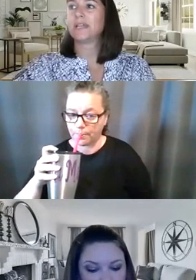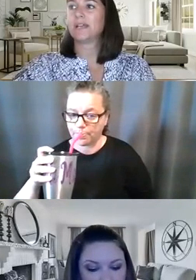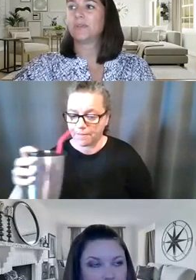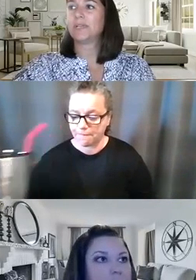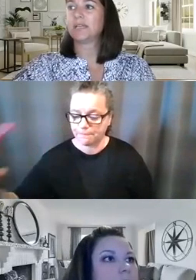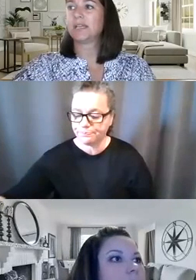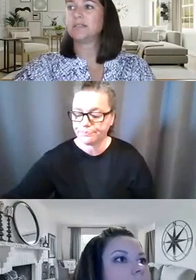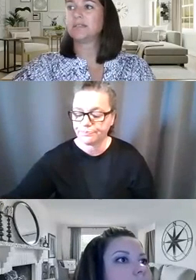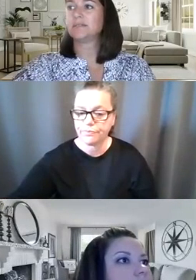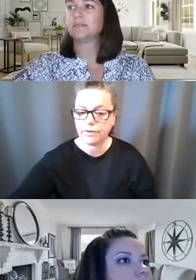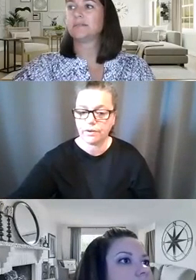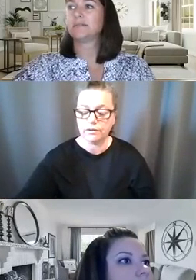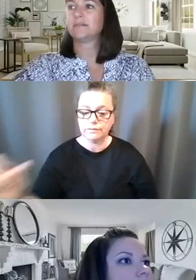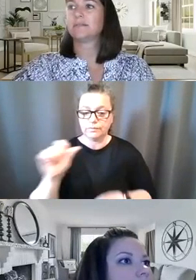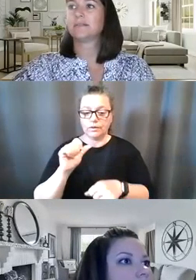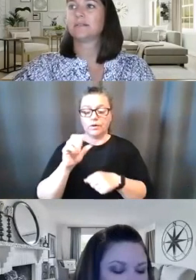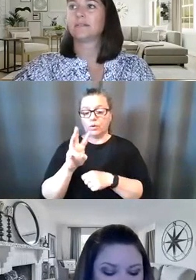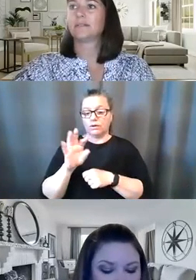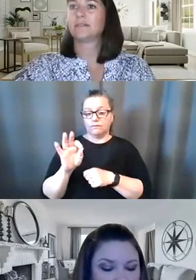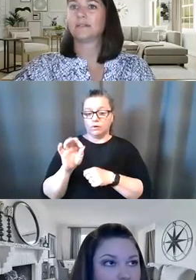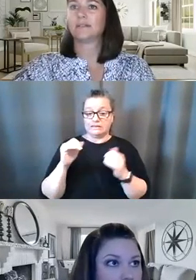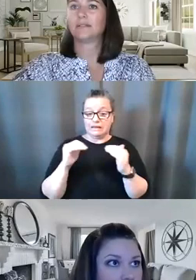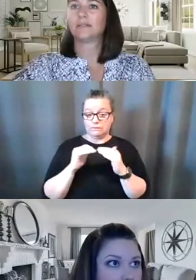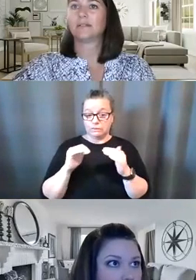workforce equity studies.